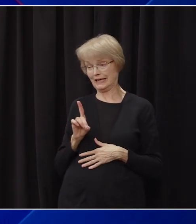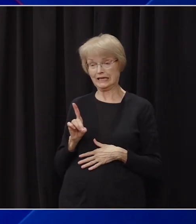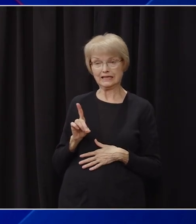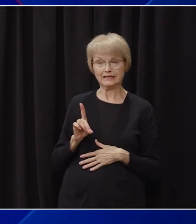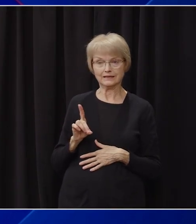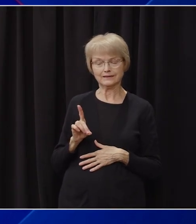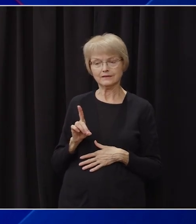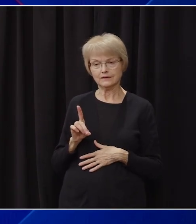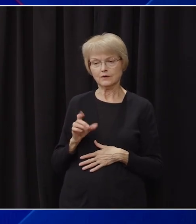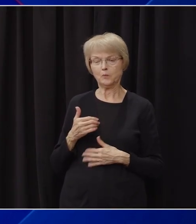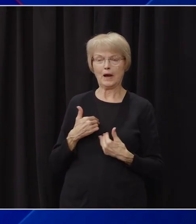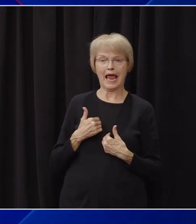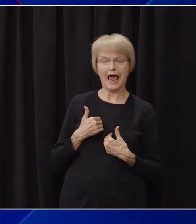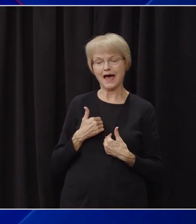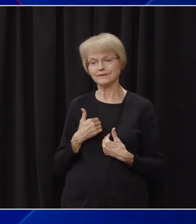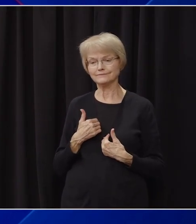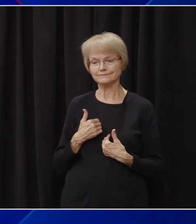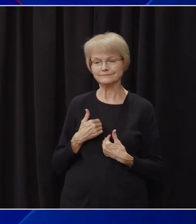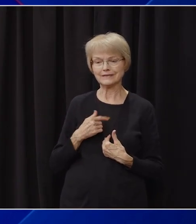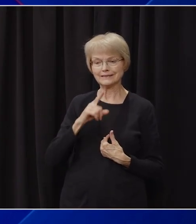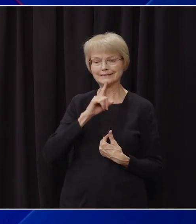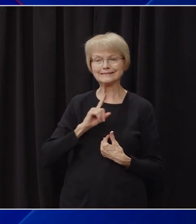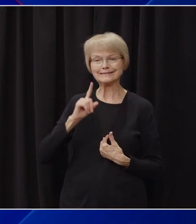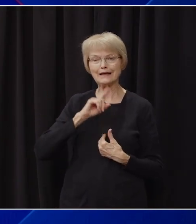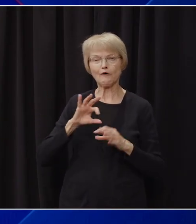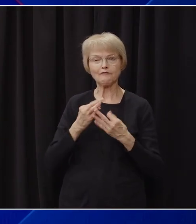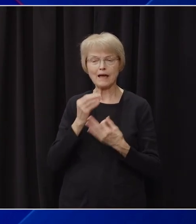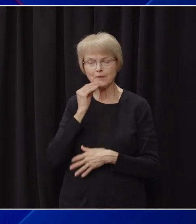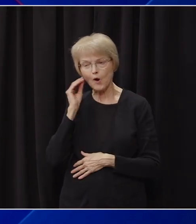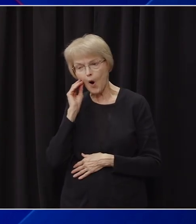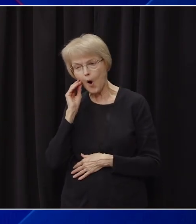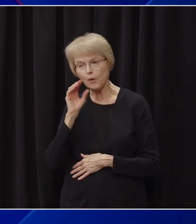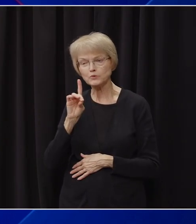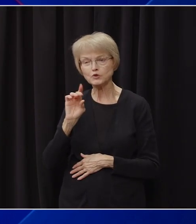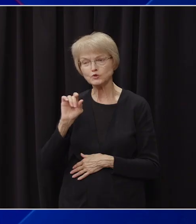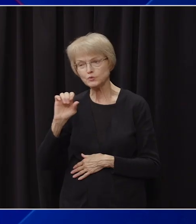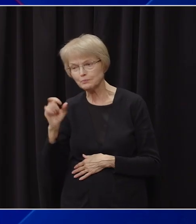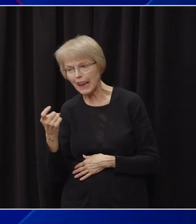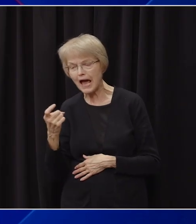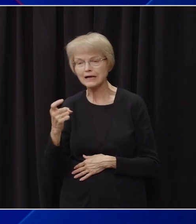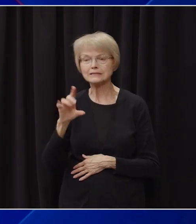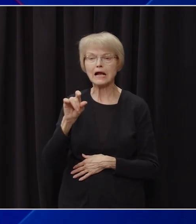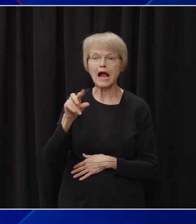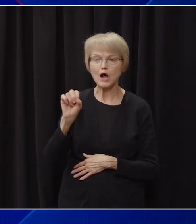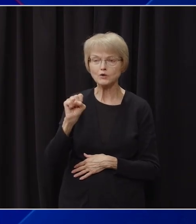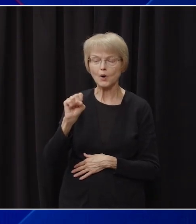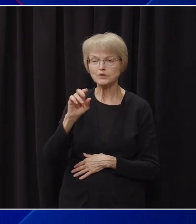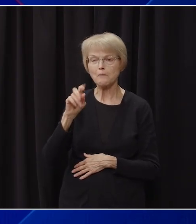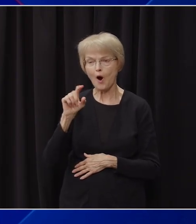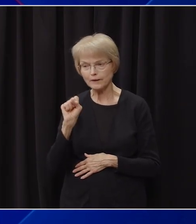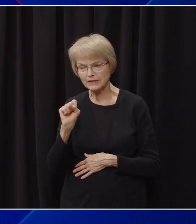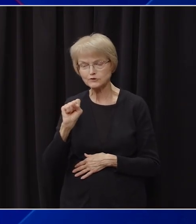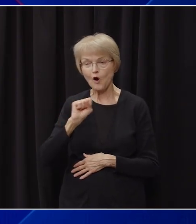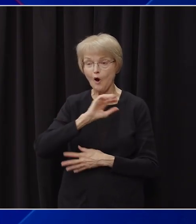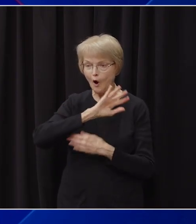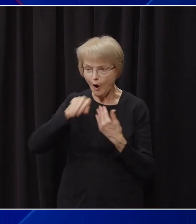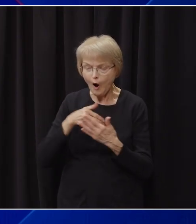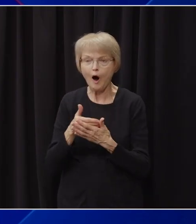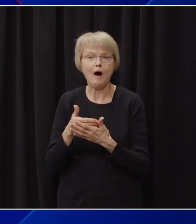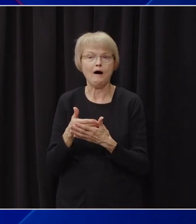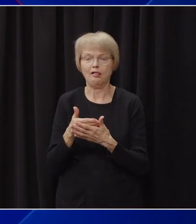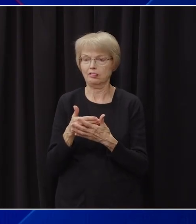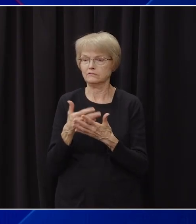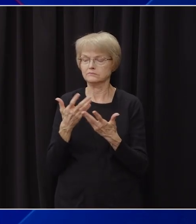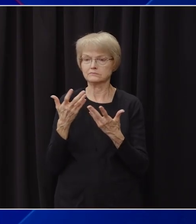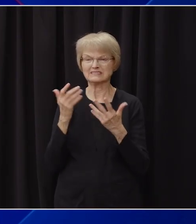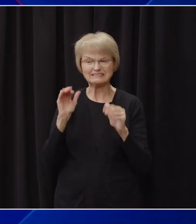single-family homes, we have maybe duplexes and condos and apartments all within the